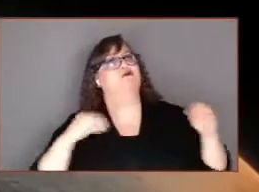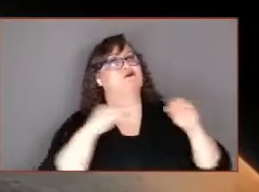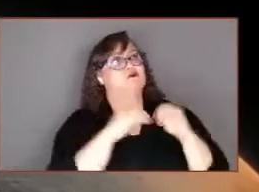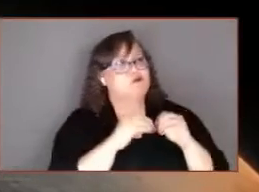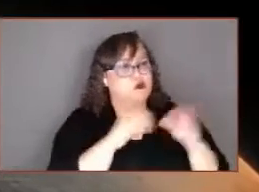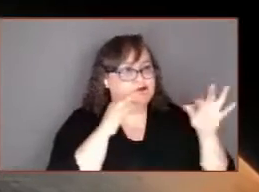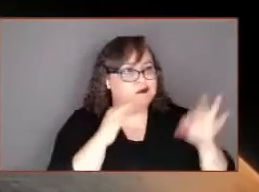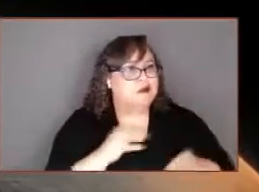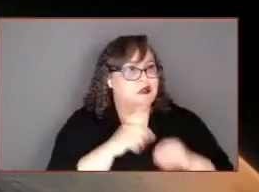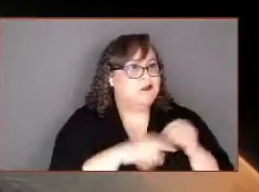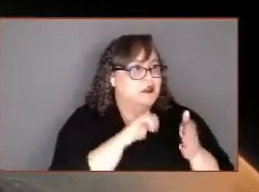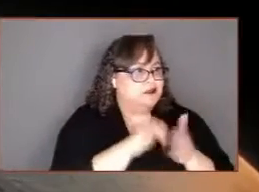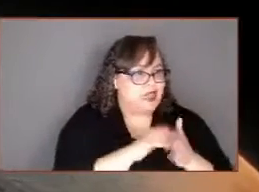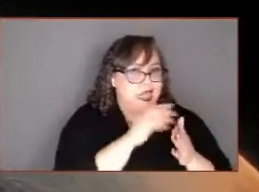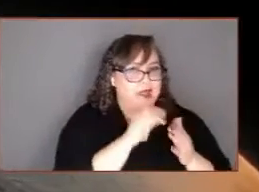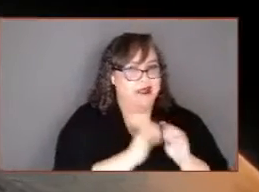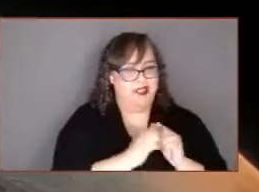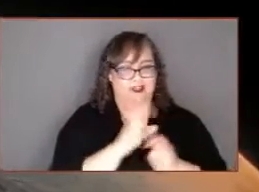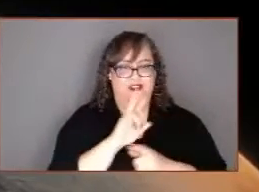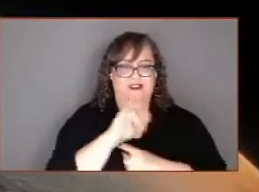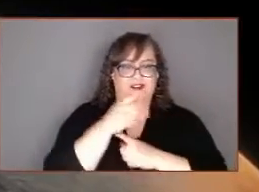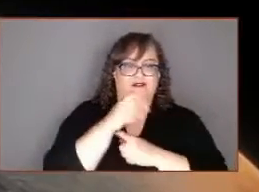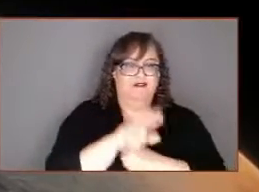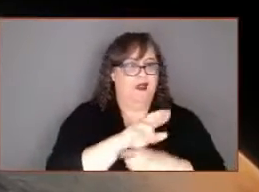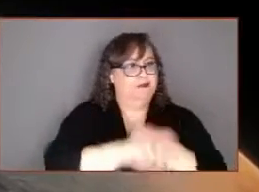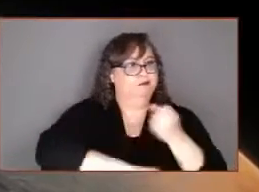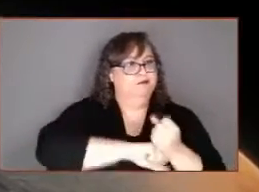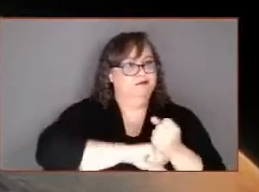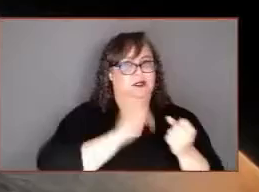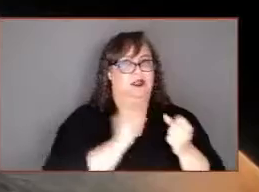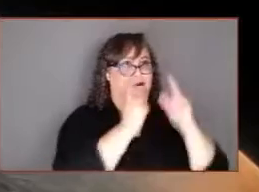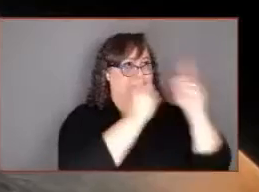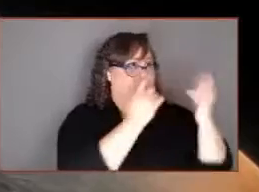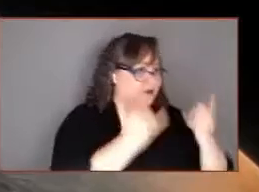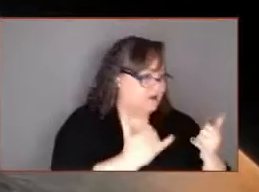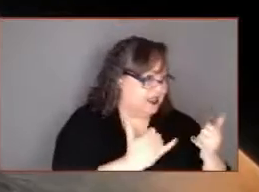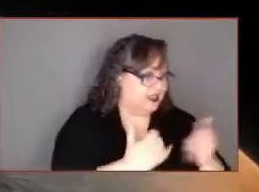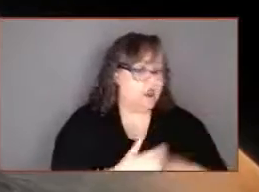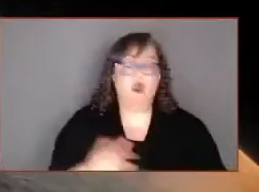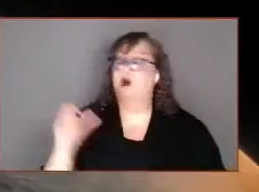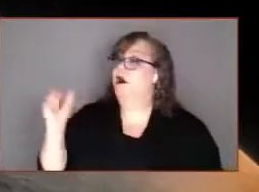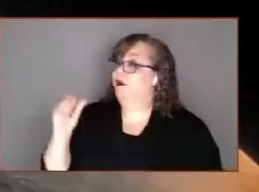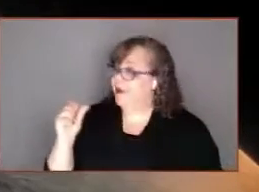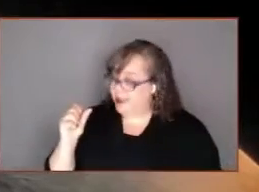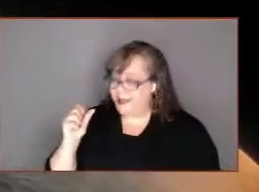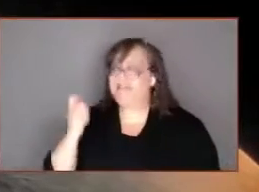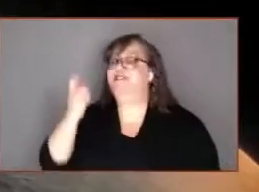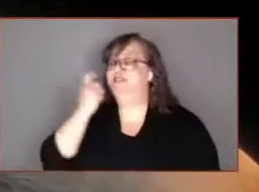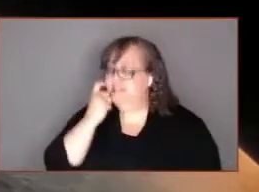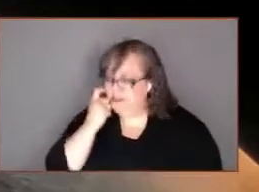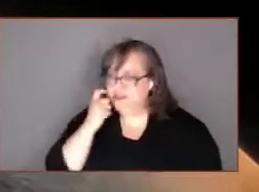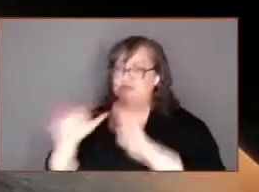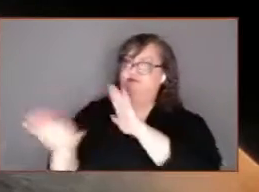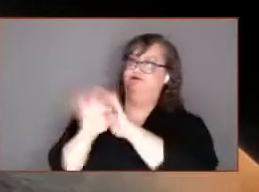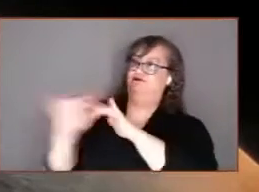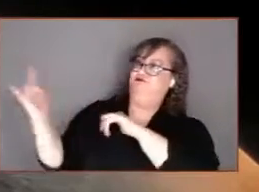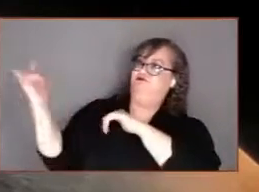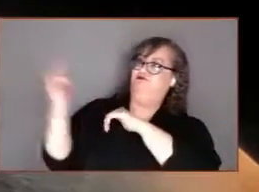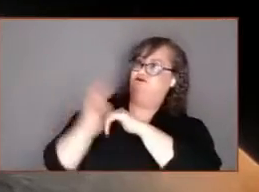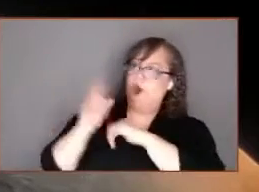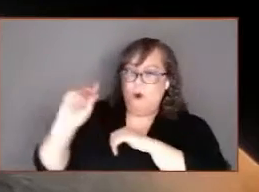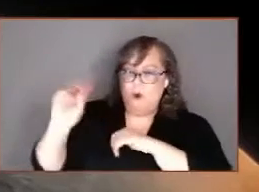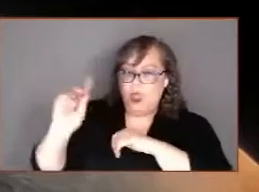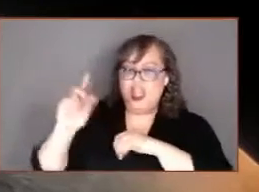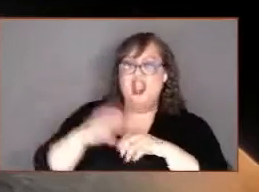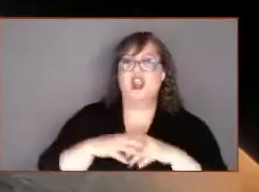ties into this competition today? Of course. So yes, the landing site was recently selected. It was selected for the